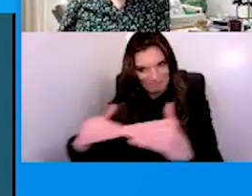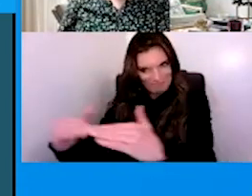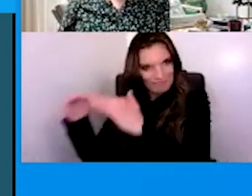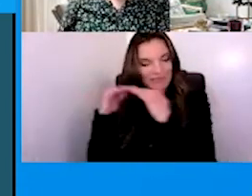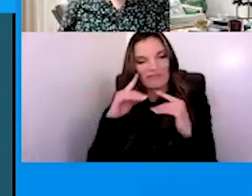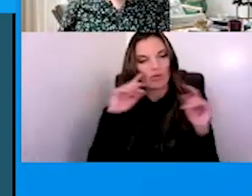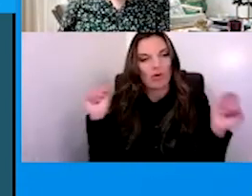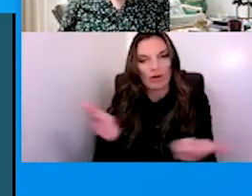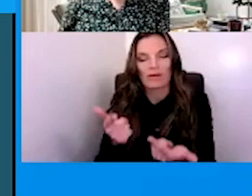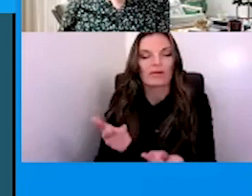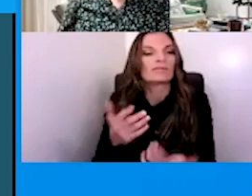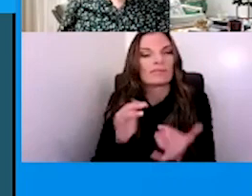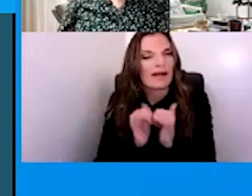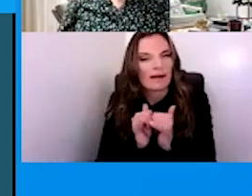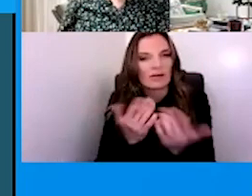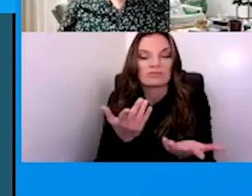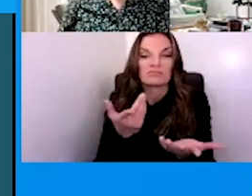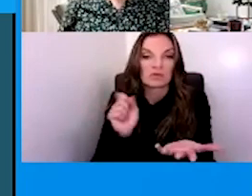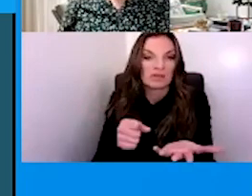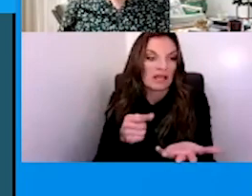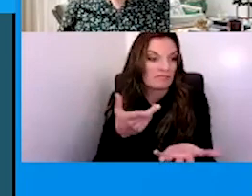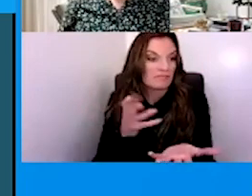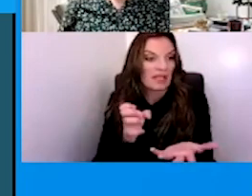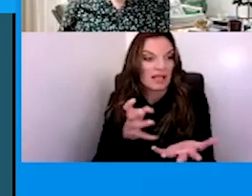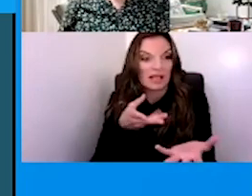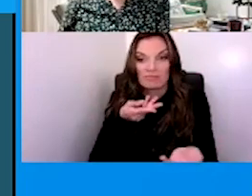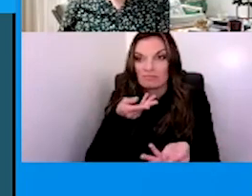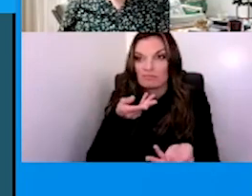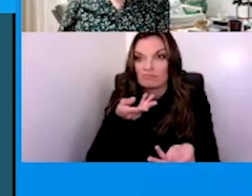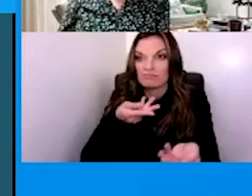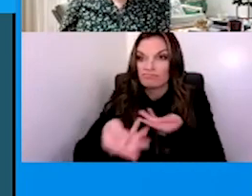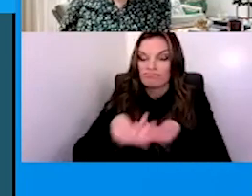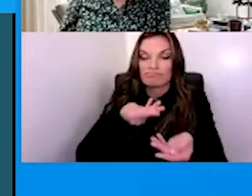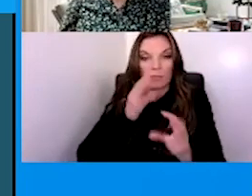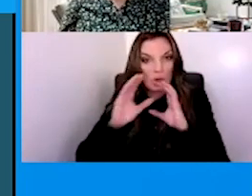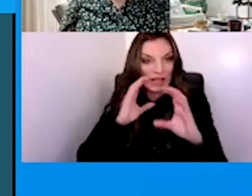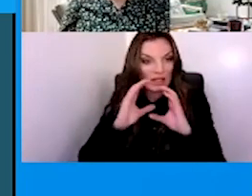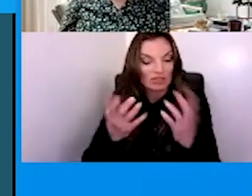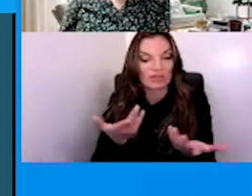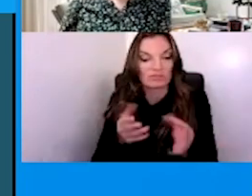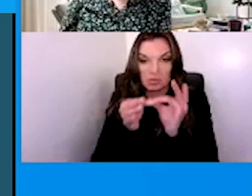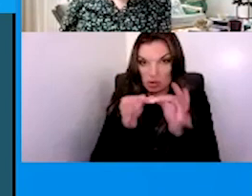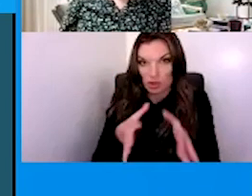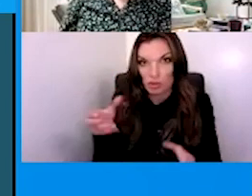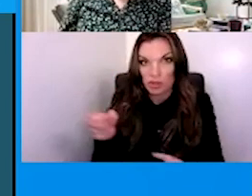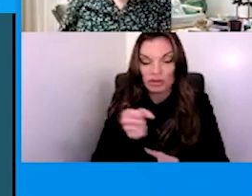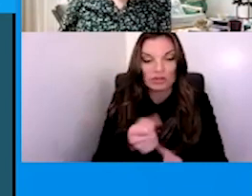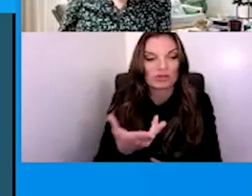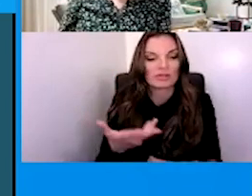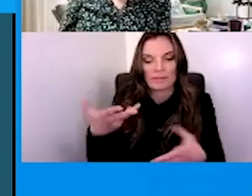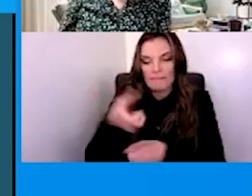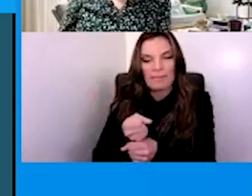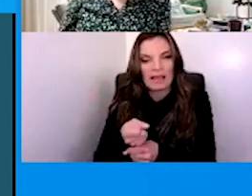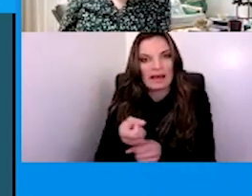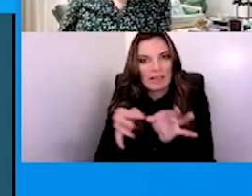of sign language interpreters, other forms of accessible communication like plain language summaries.